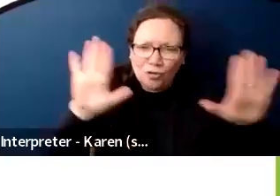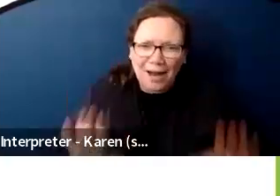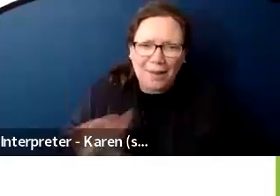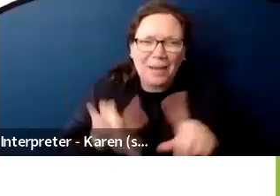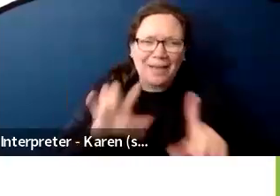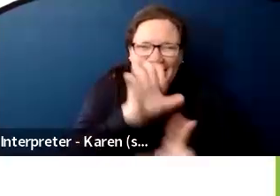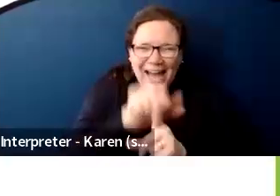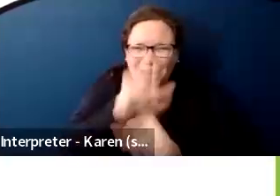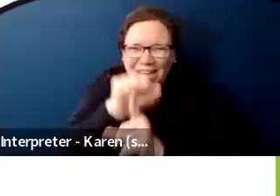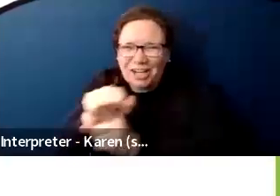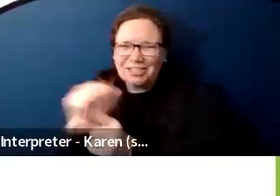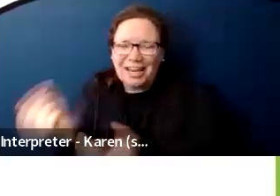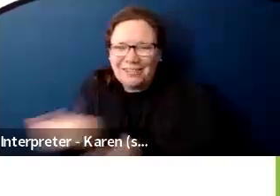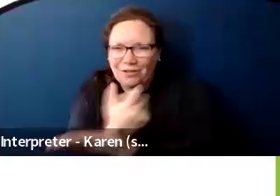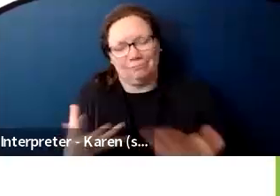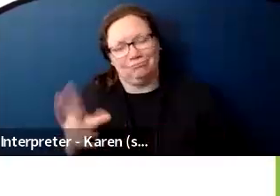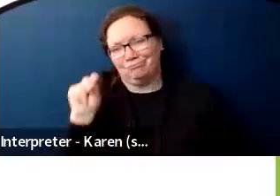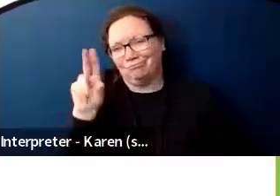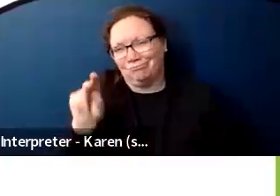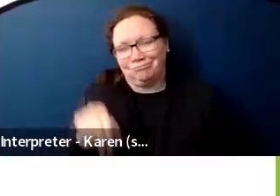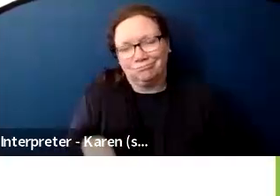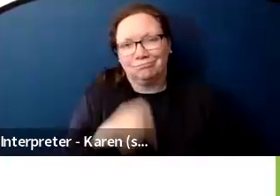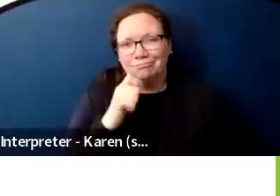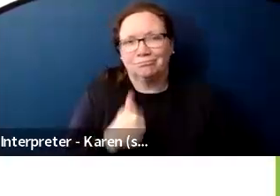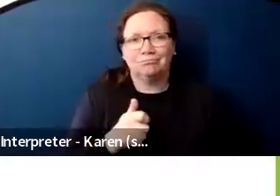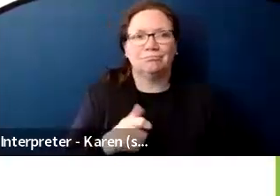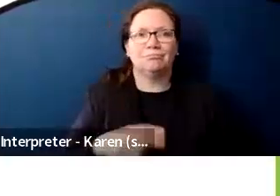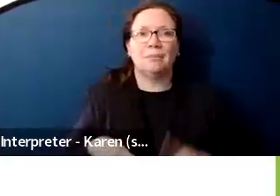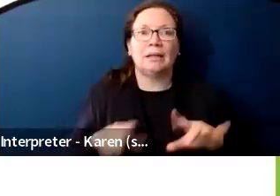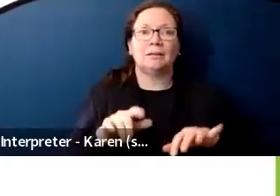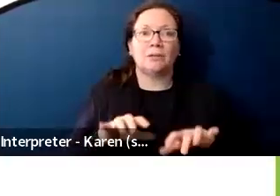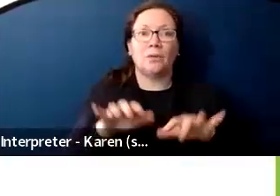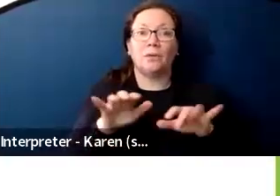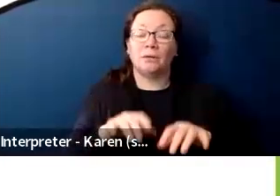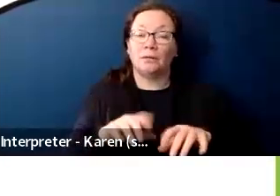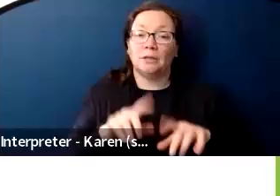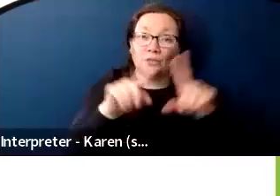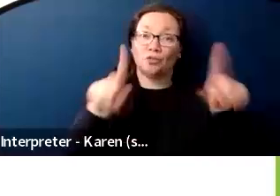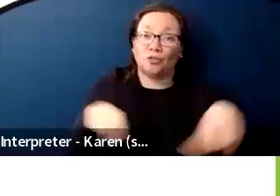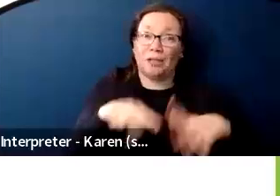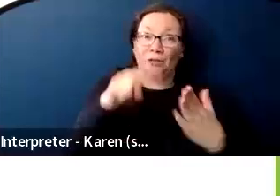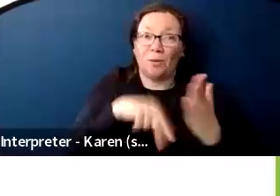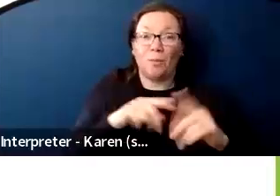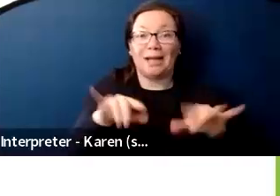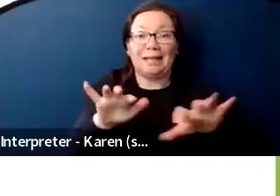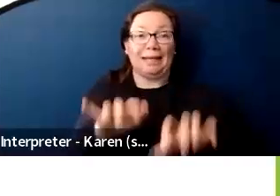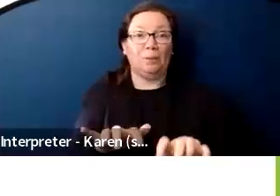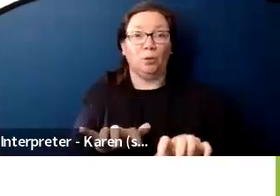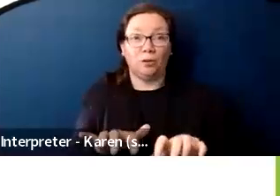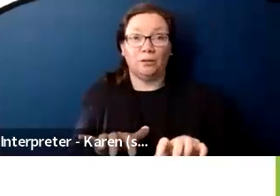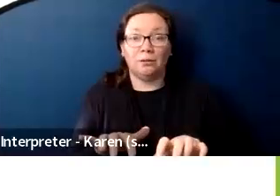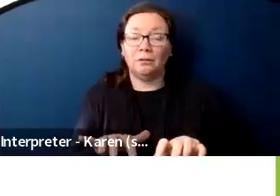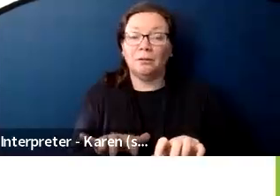Notably, keyboard accessibility. So not even just screen reader. Keyboard is essentially everything that someone had, like whatever you can do